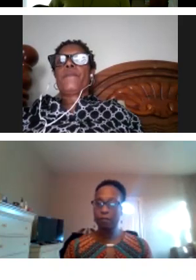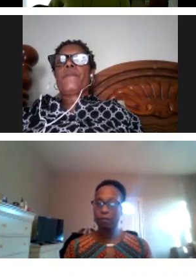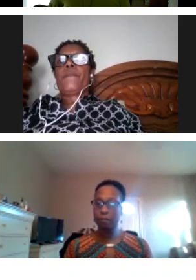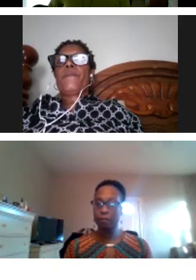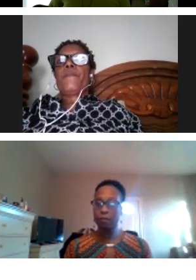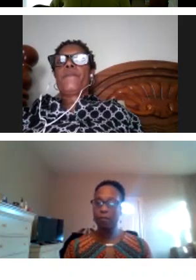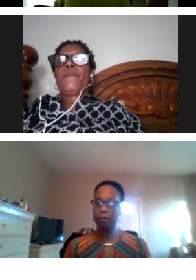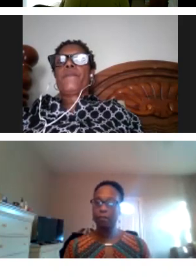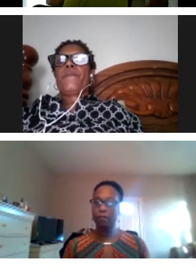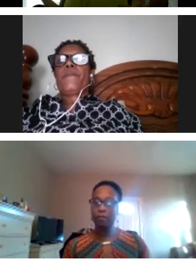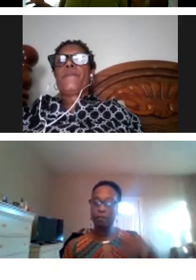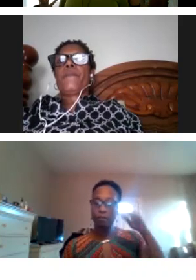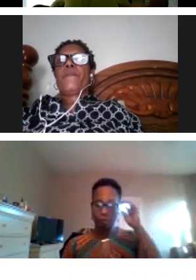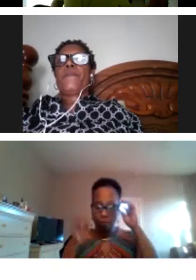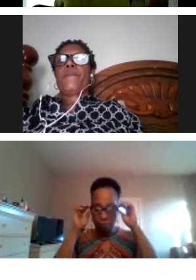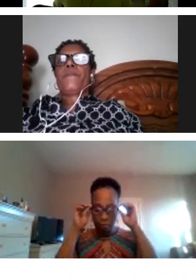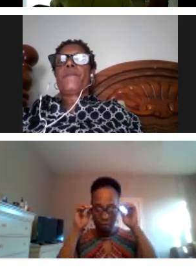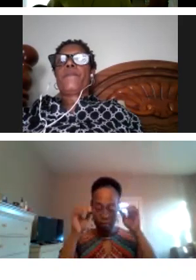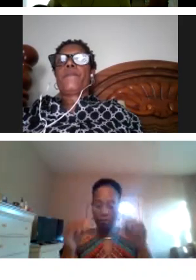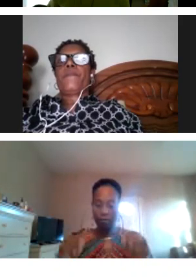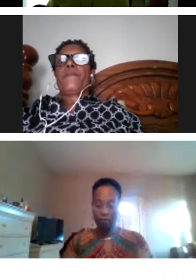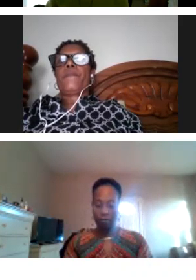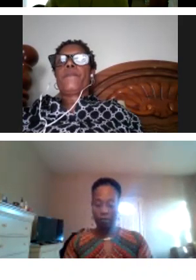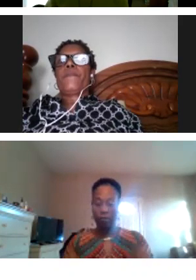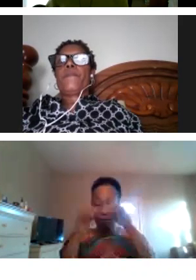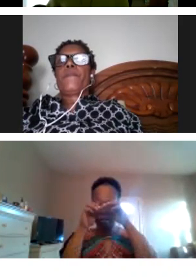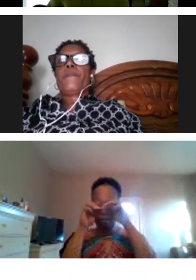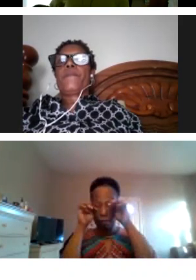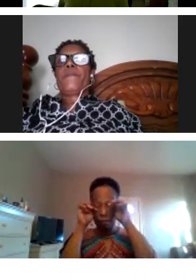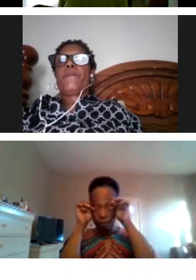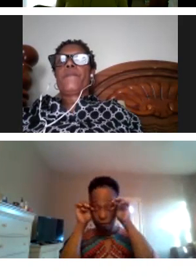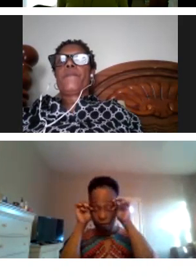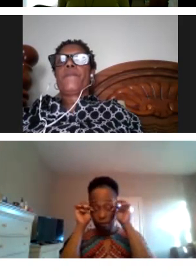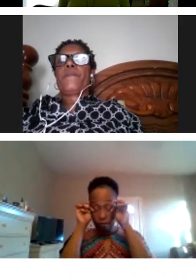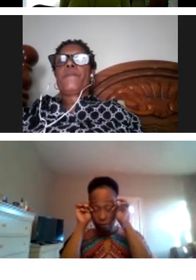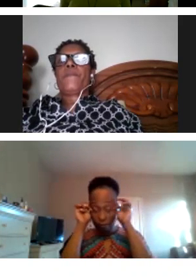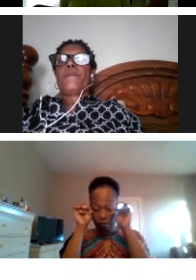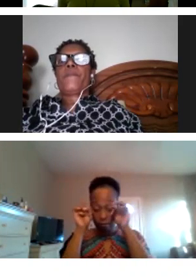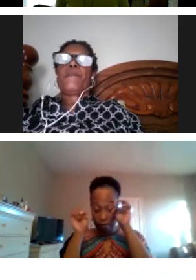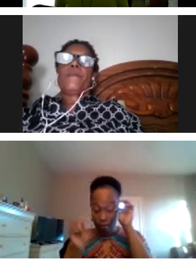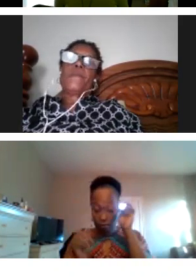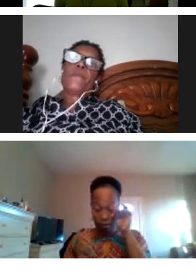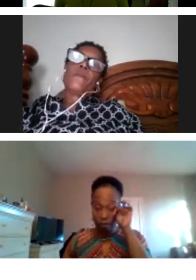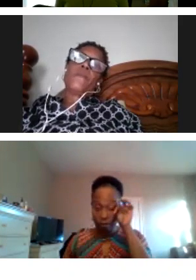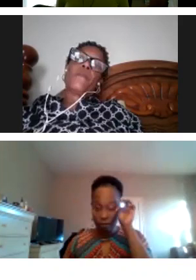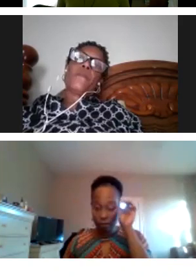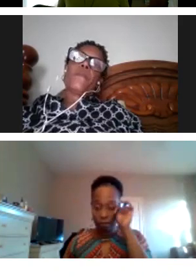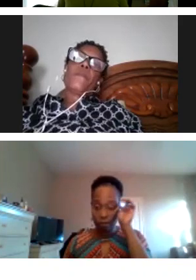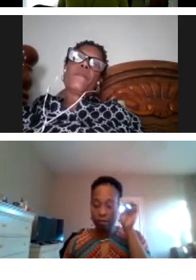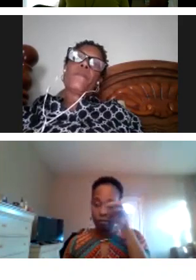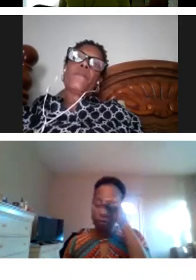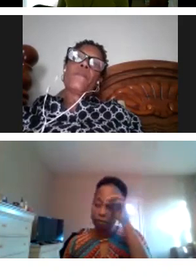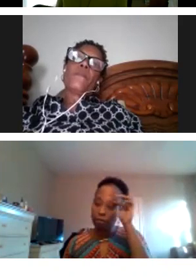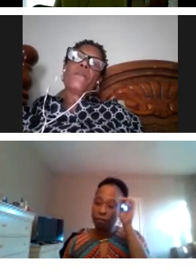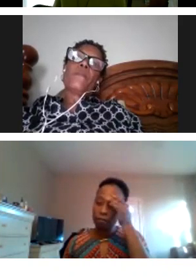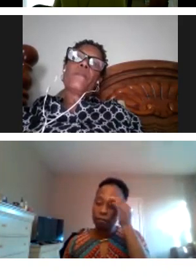access. You could barter with a local doctor, perhaps for care, or you would rely on